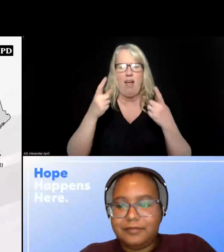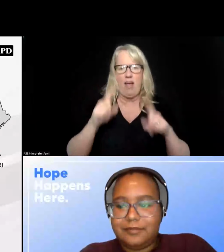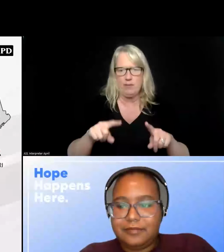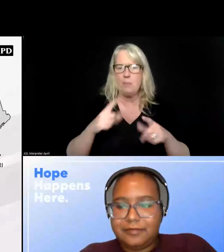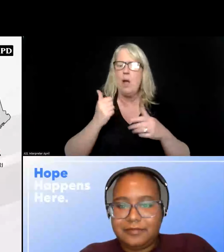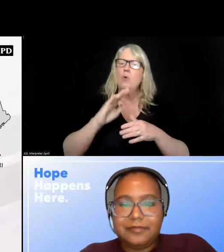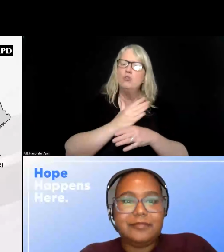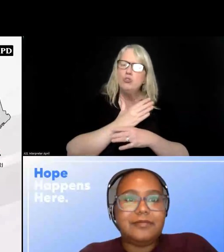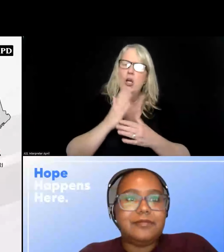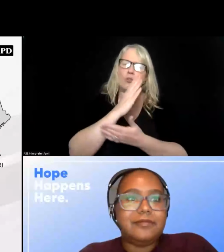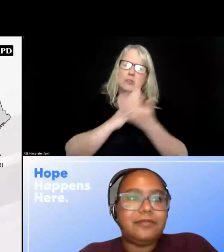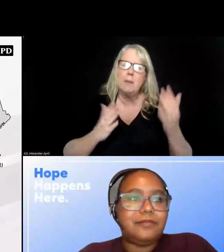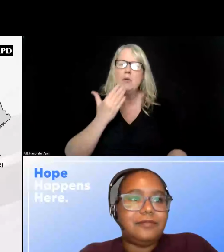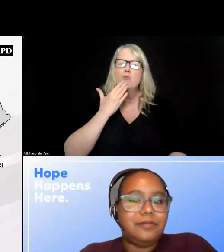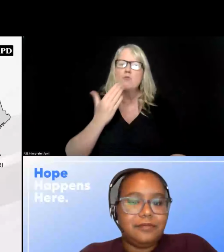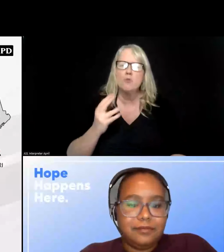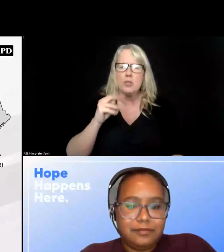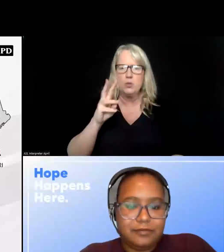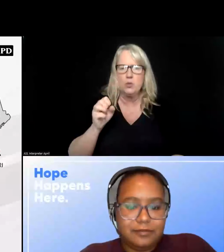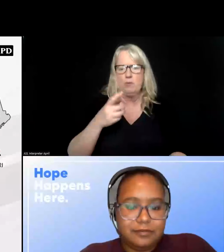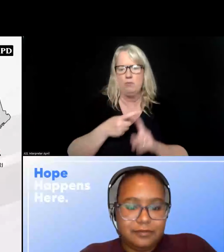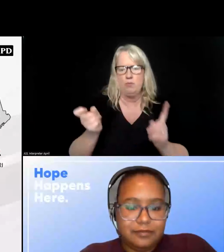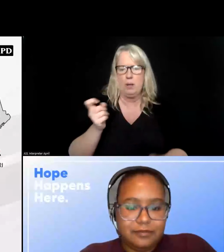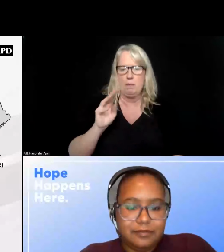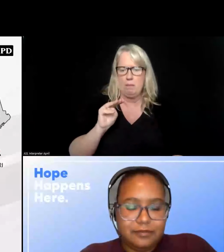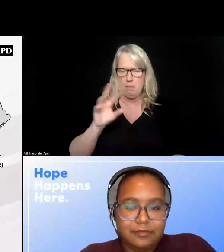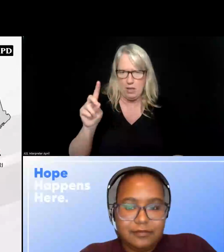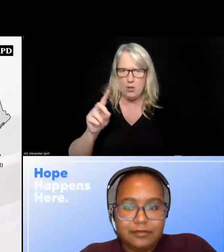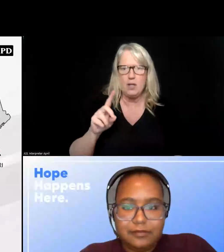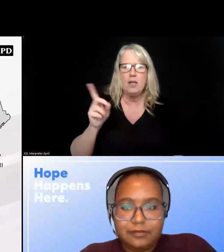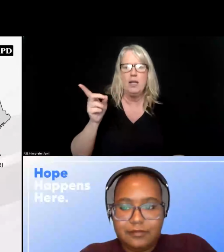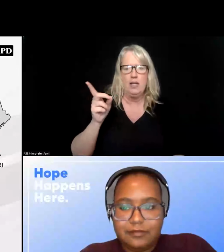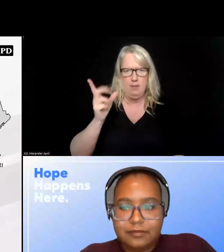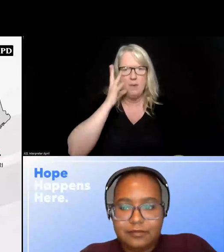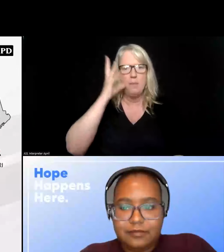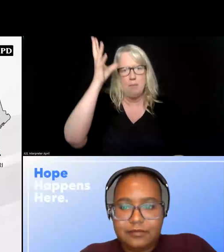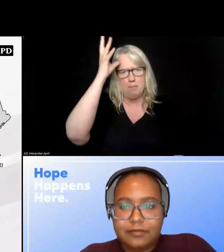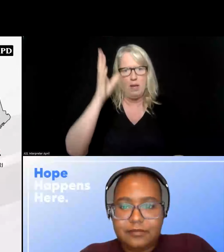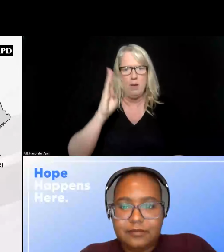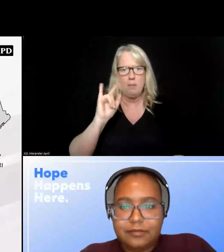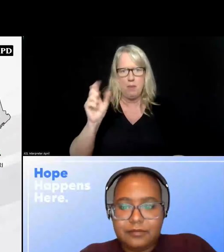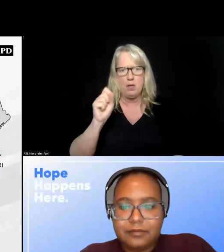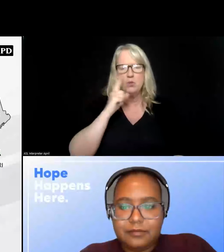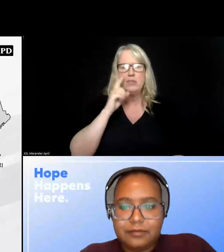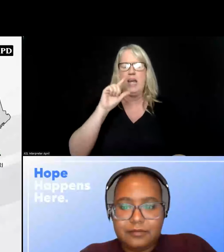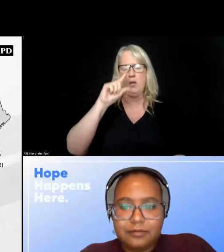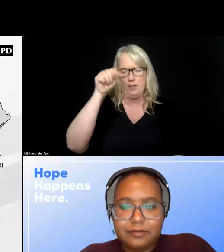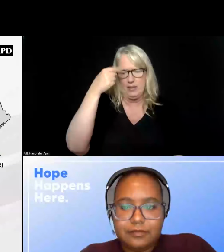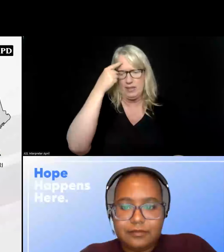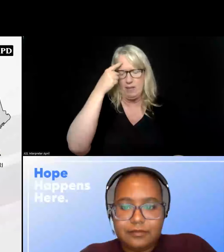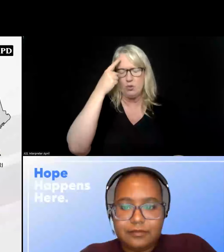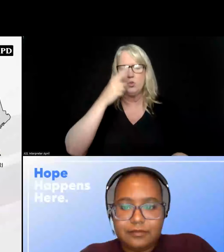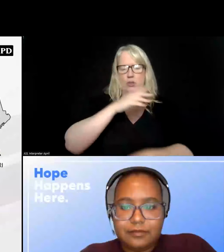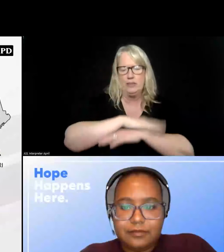good news from Maryland. There is a pair of bills that have moved to the governor's desk for